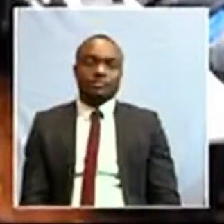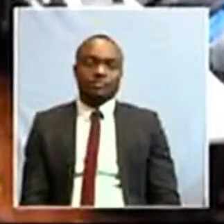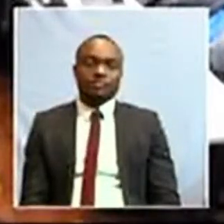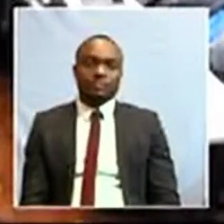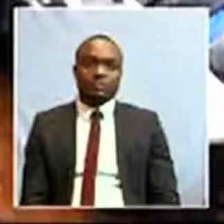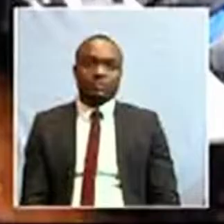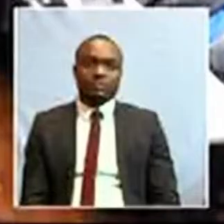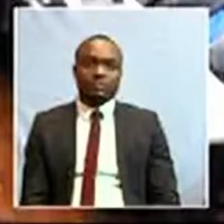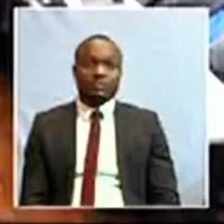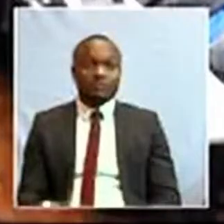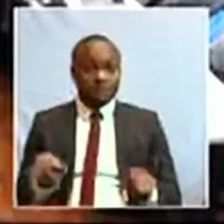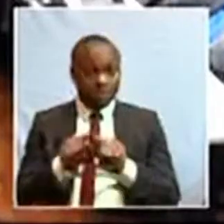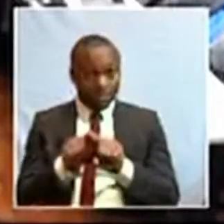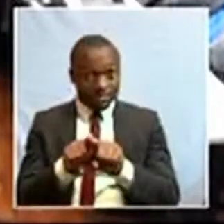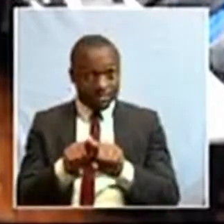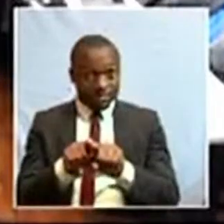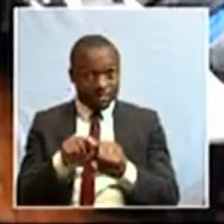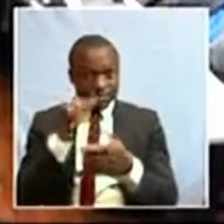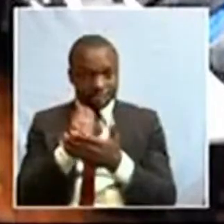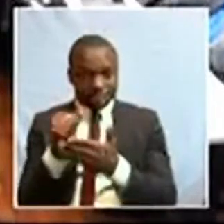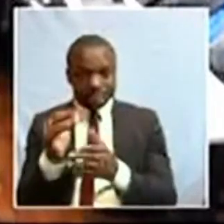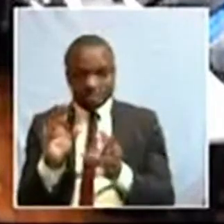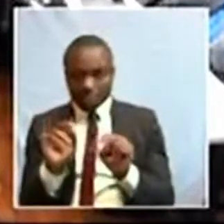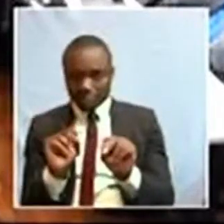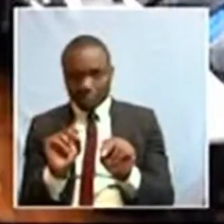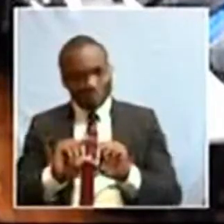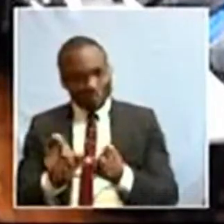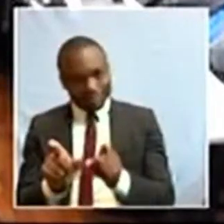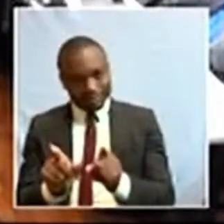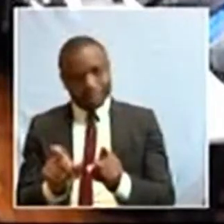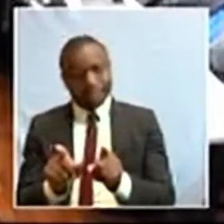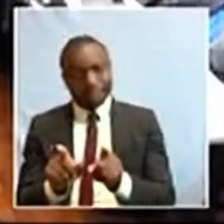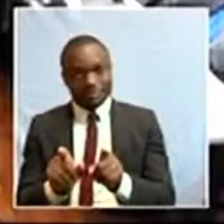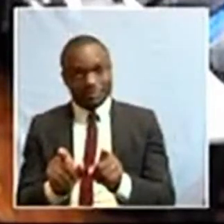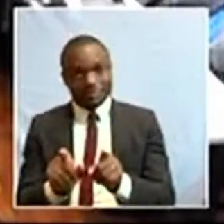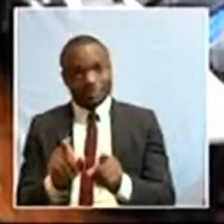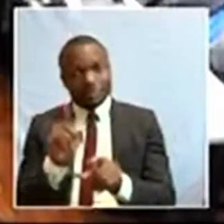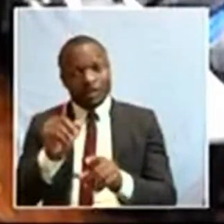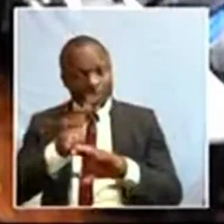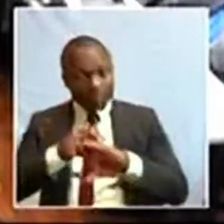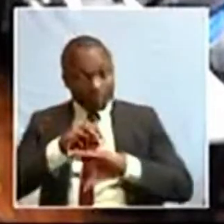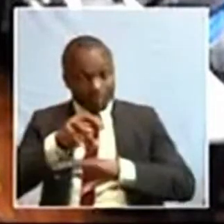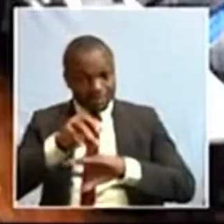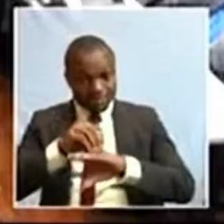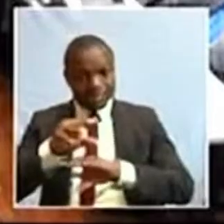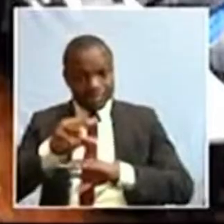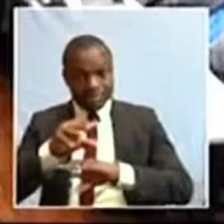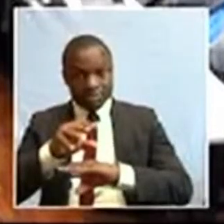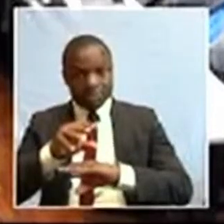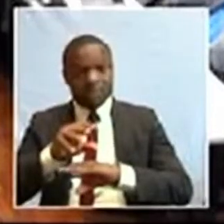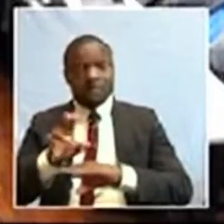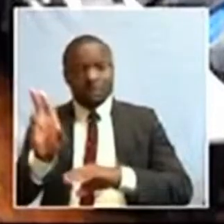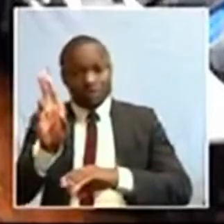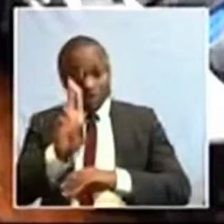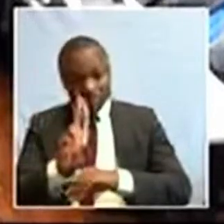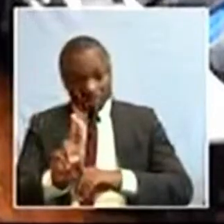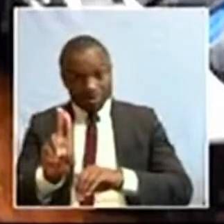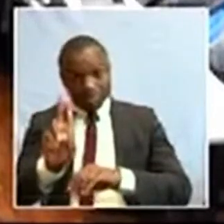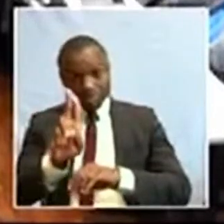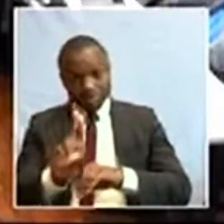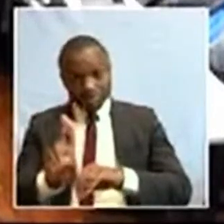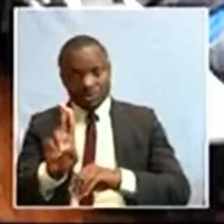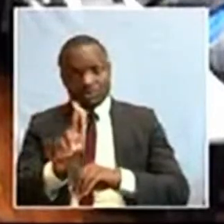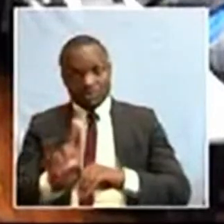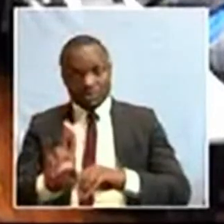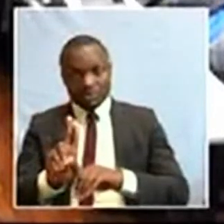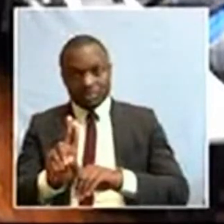Is it on the same matter? No, it's a different. Oh, okay. Yeah. You are advised to take advantage of the amnesty that the